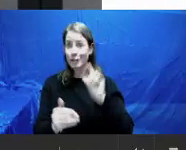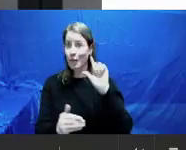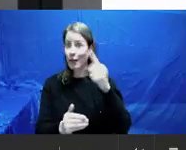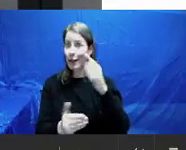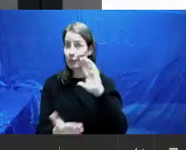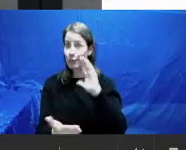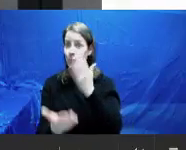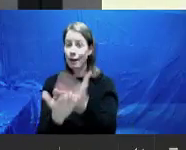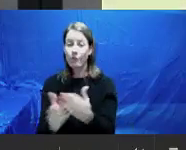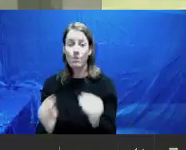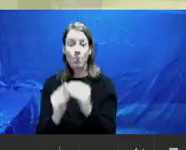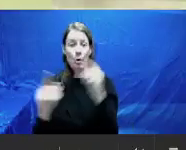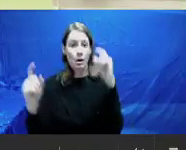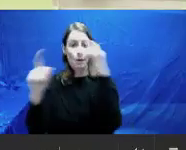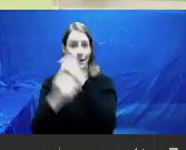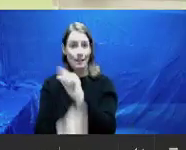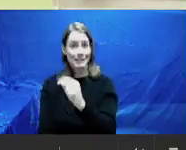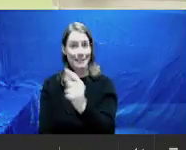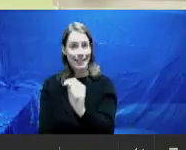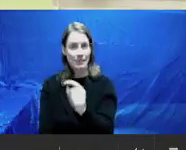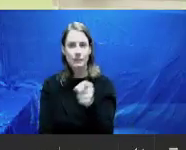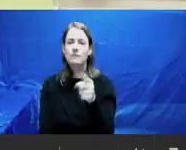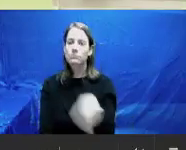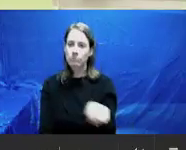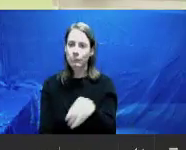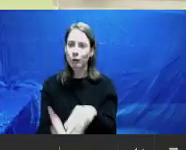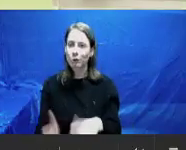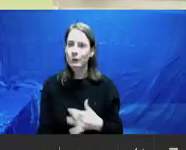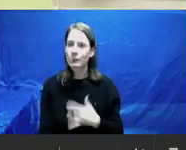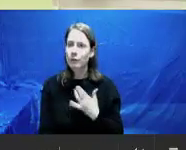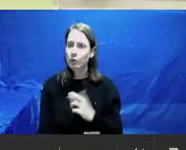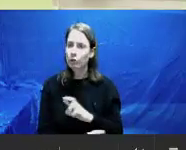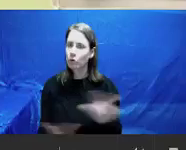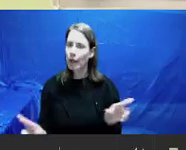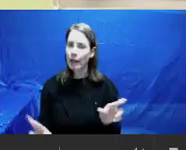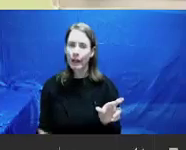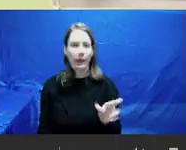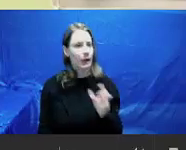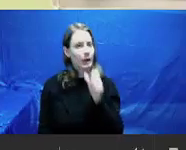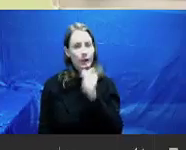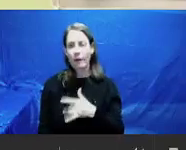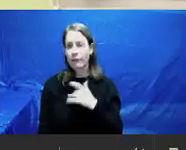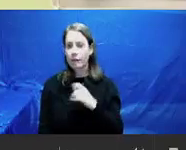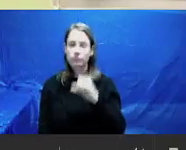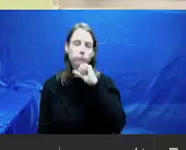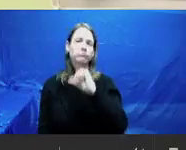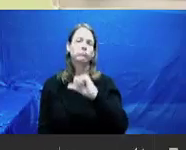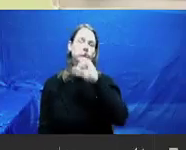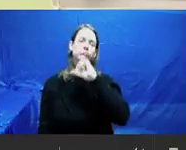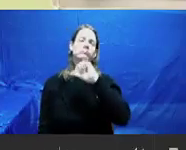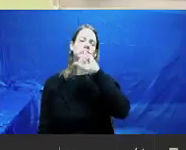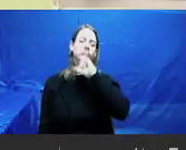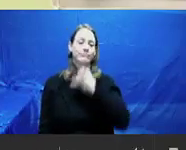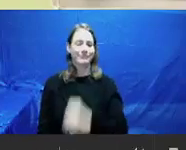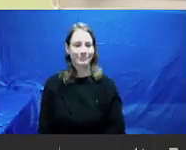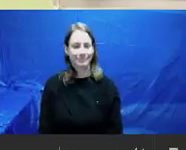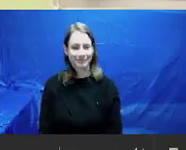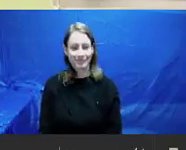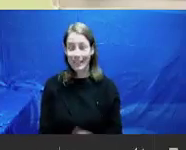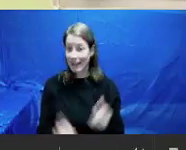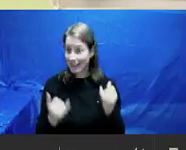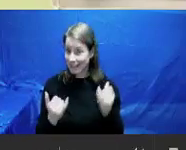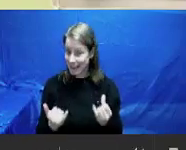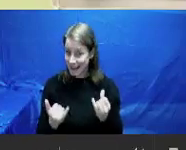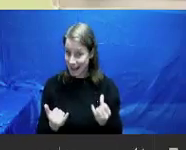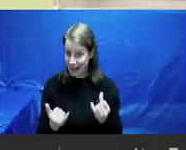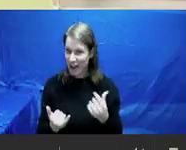and they're really able to flourish. Now that we have demystified a little bit of text complexity, broken down those three major